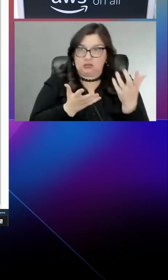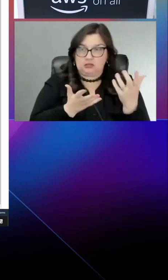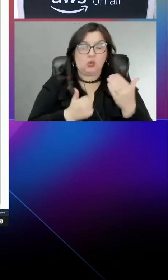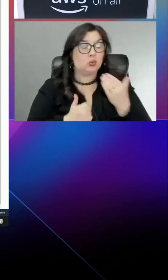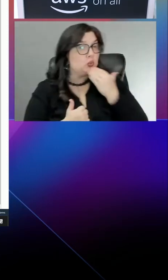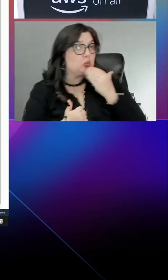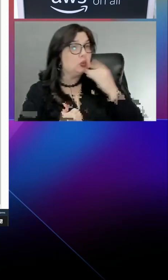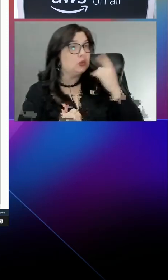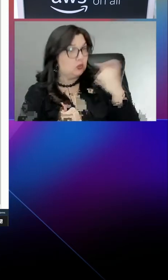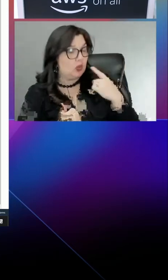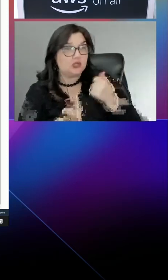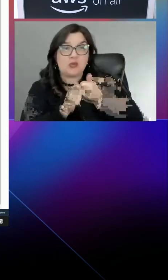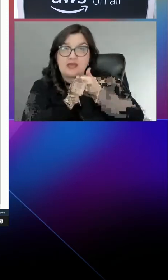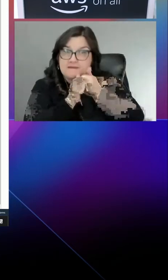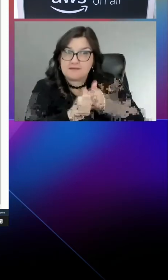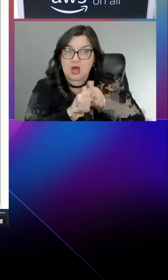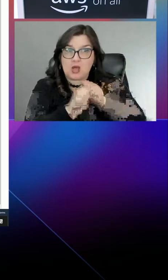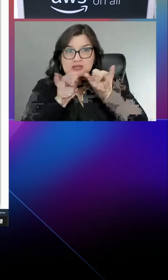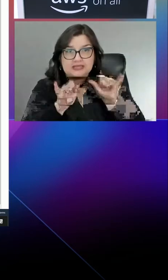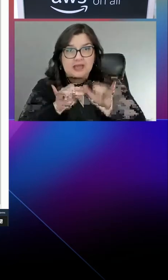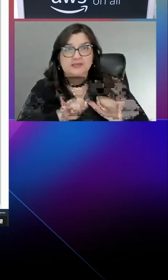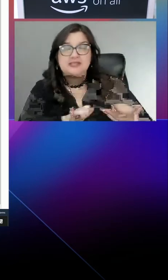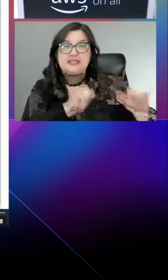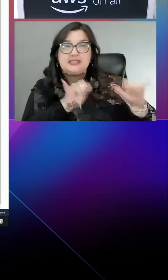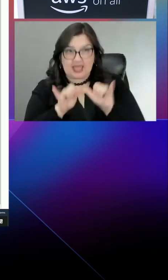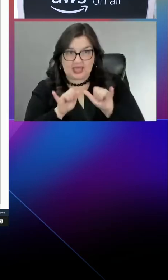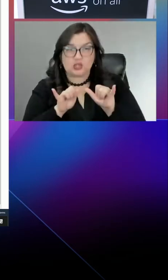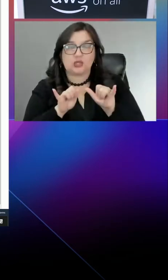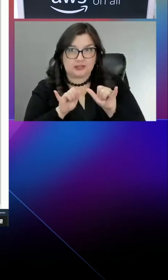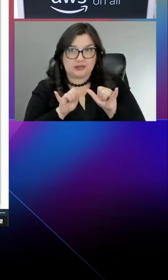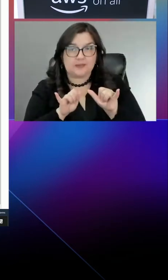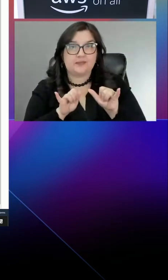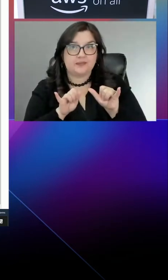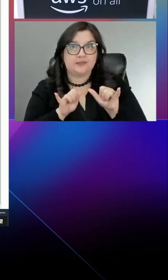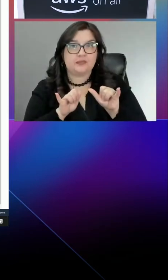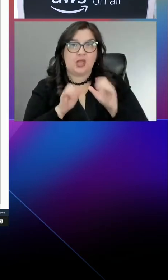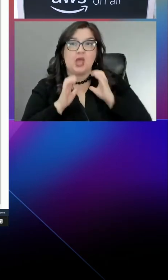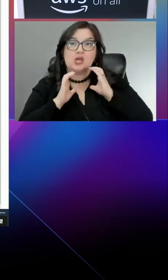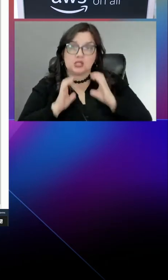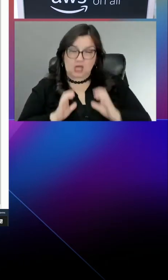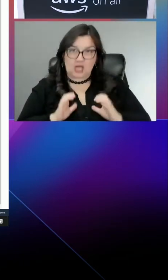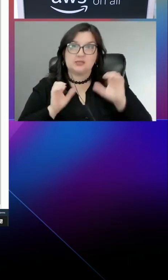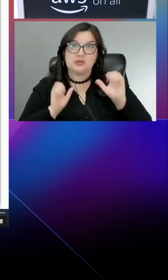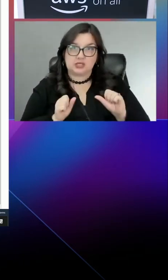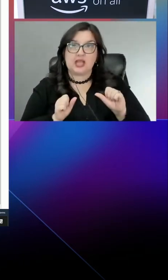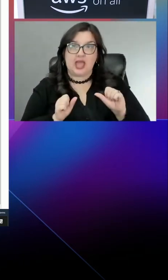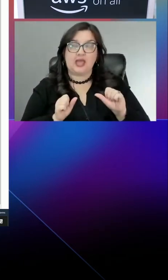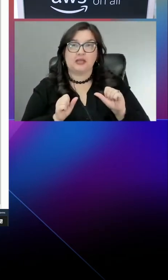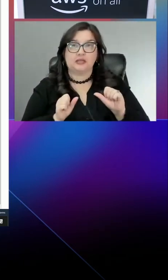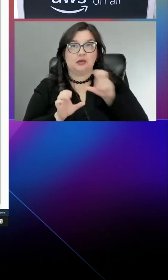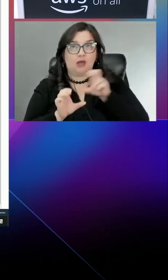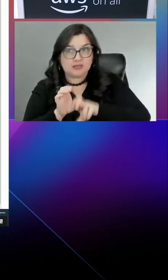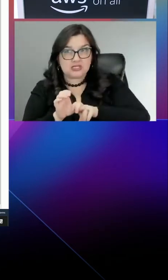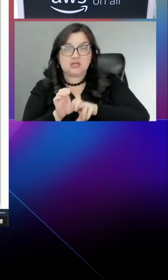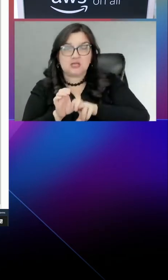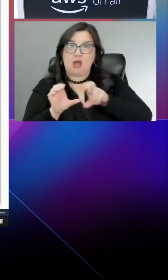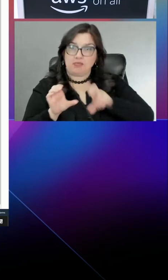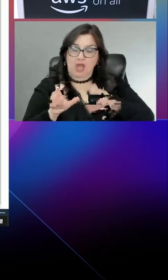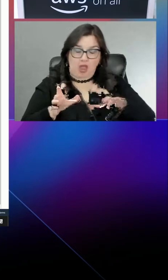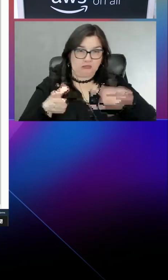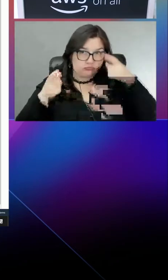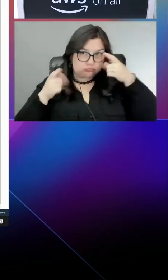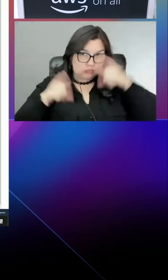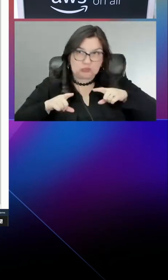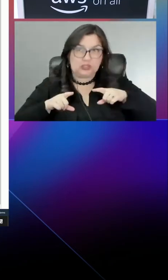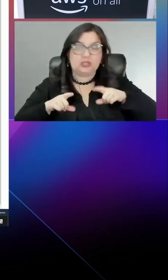same standards that Textract Service has. So customer can opt in and opt out. So if you do not want to give us the data